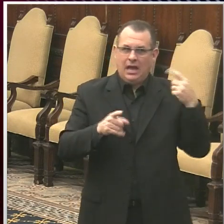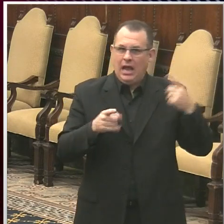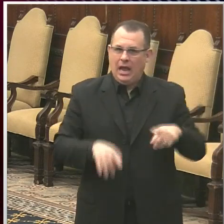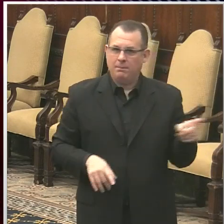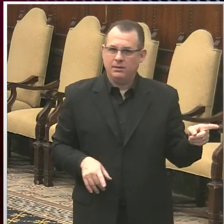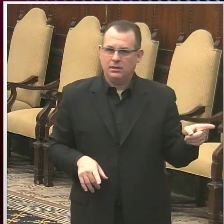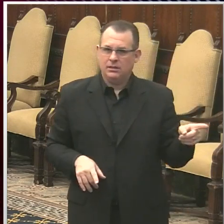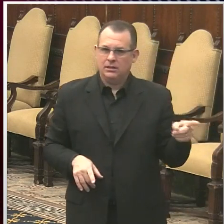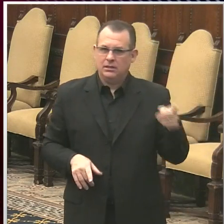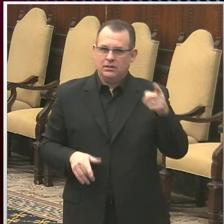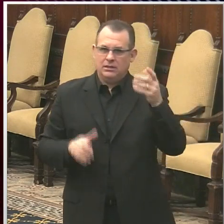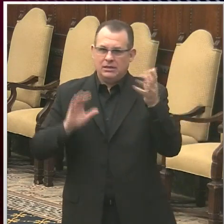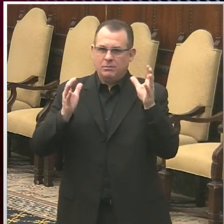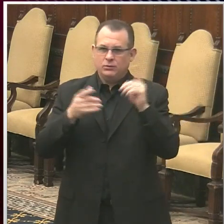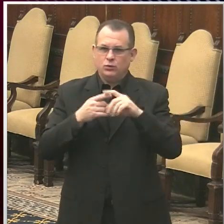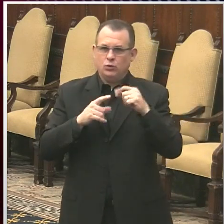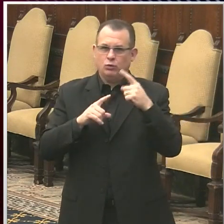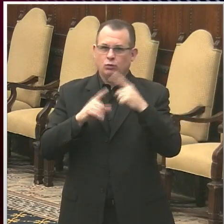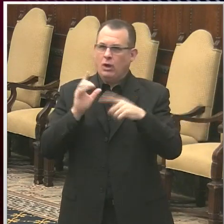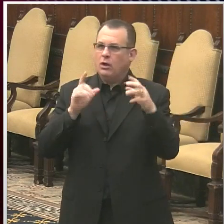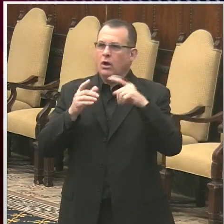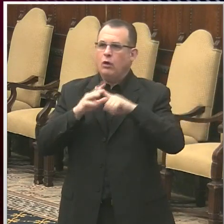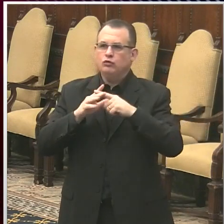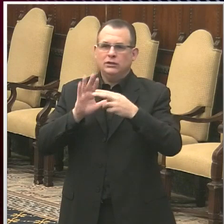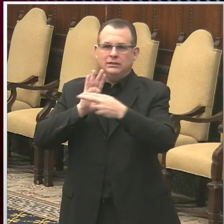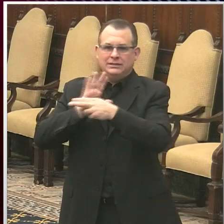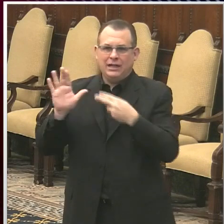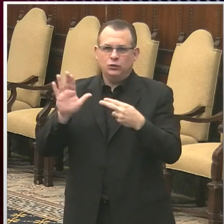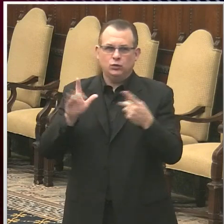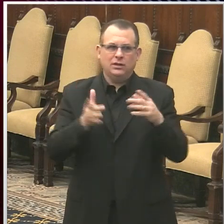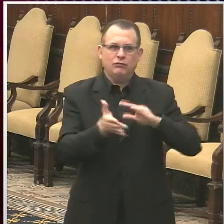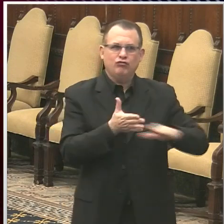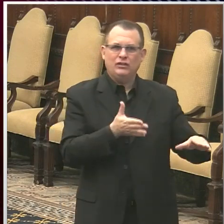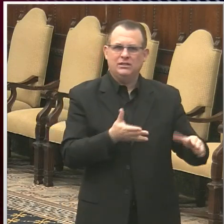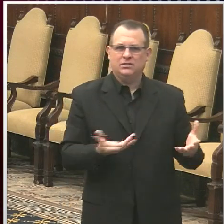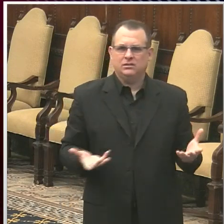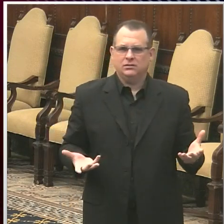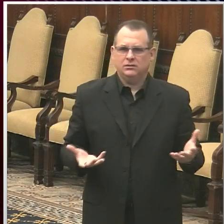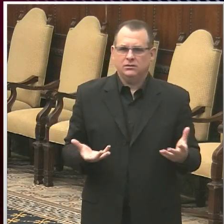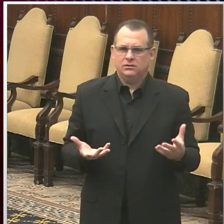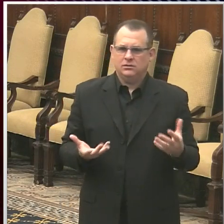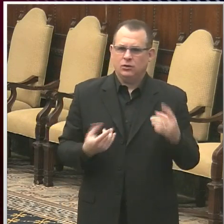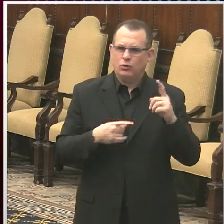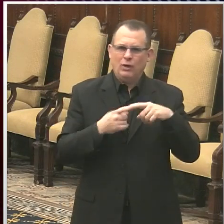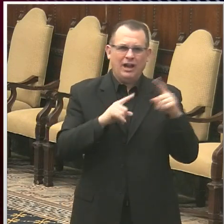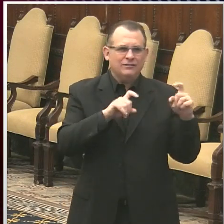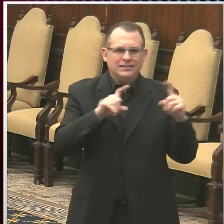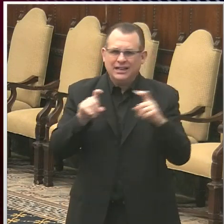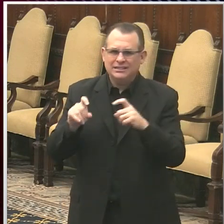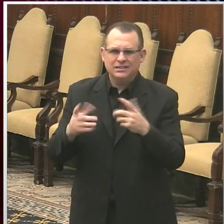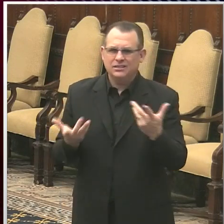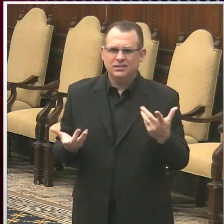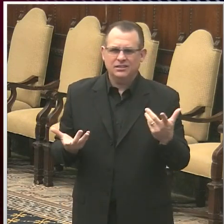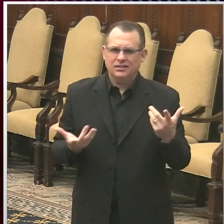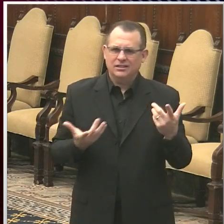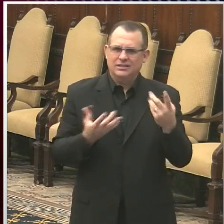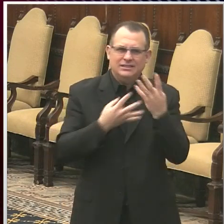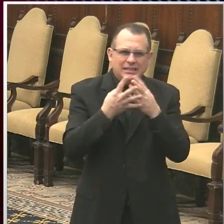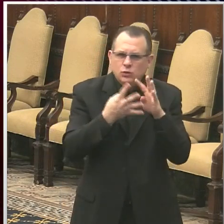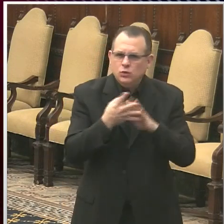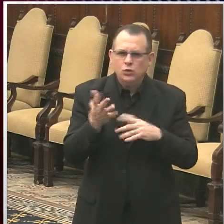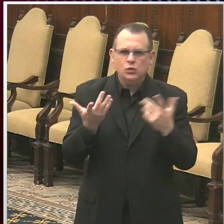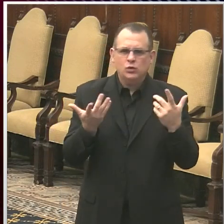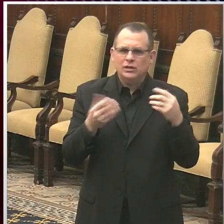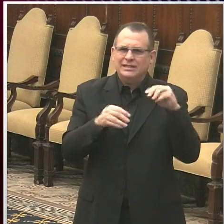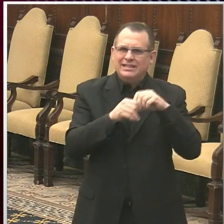she was diagnosed, when she was released. What kind of testing schedule are the jails on, or is there